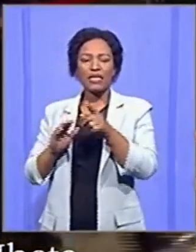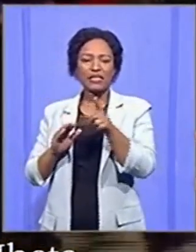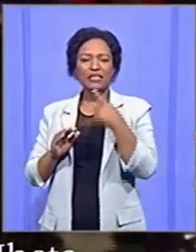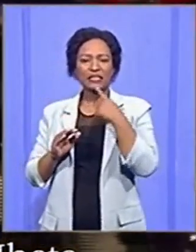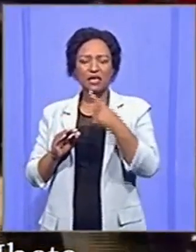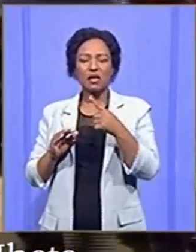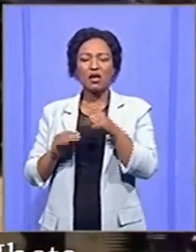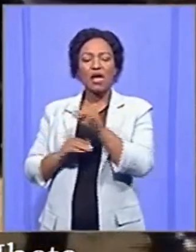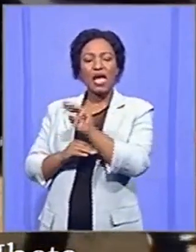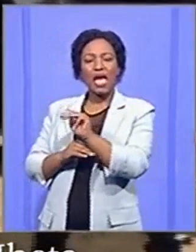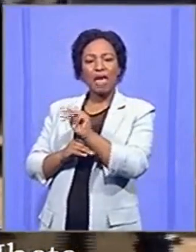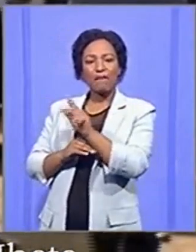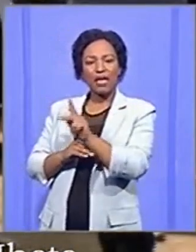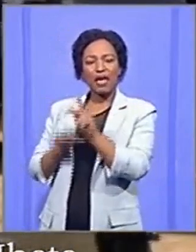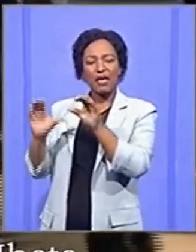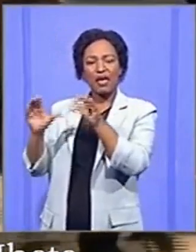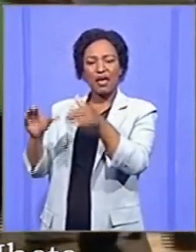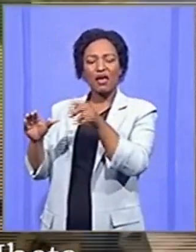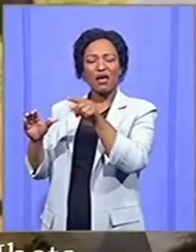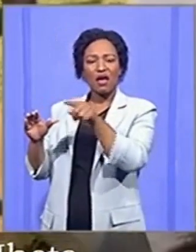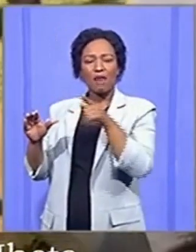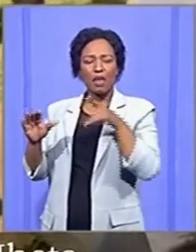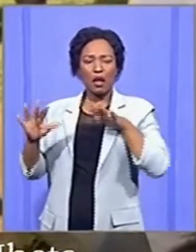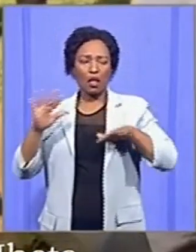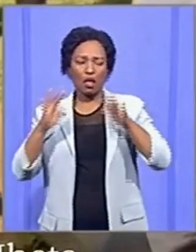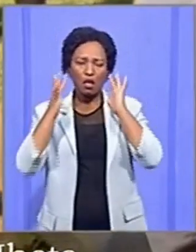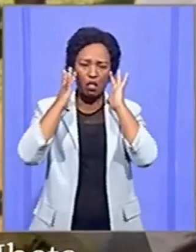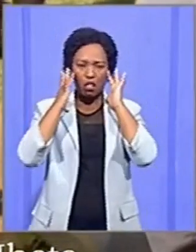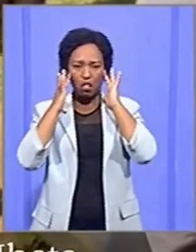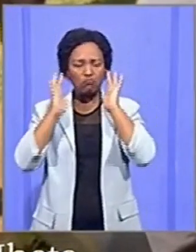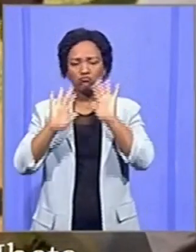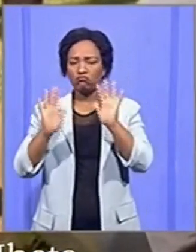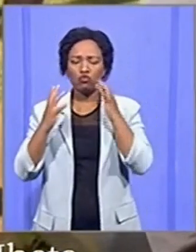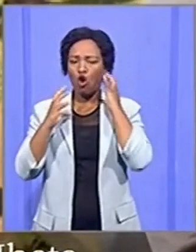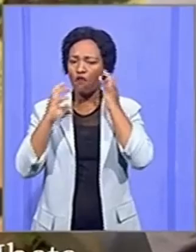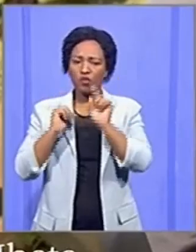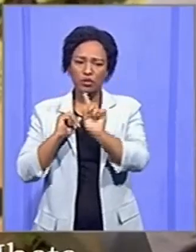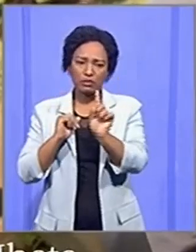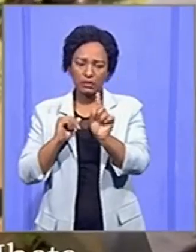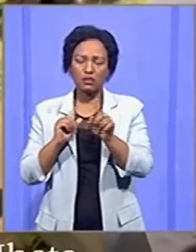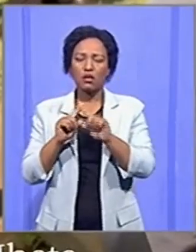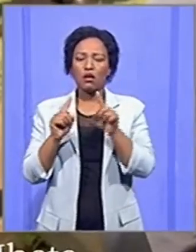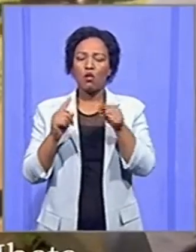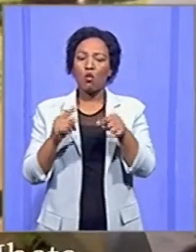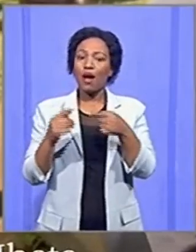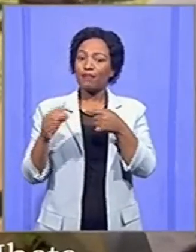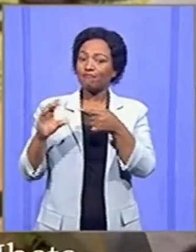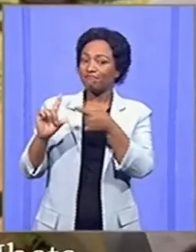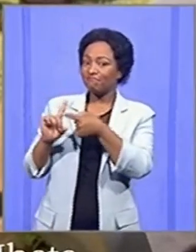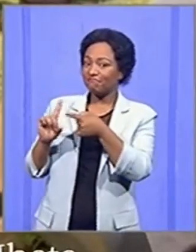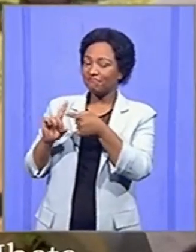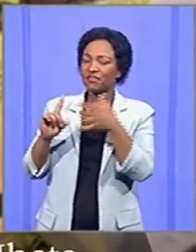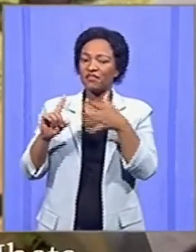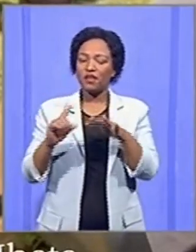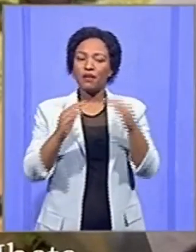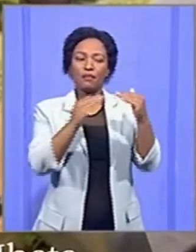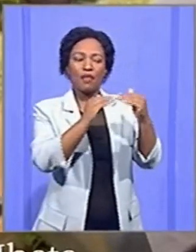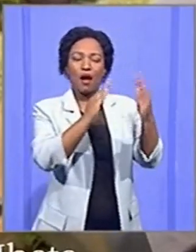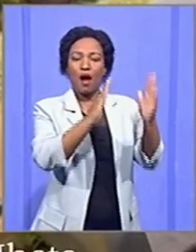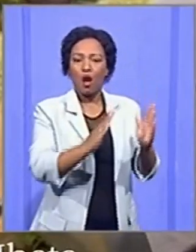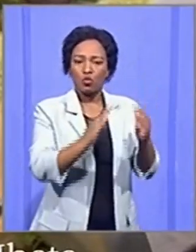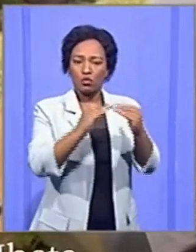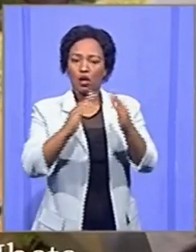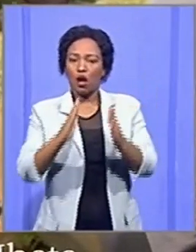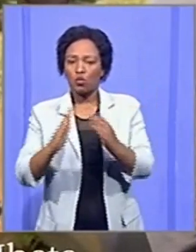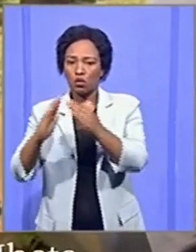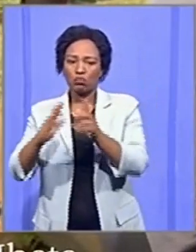ke lekoko le le aparetsweng ke dipuopuo la Umkhonto weSizwe. Fa na le mo letsholong la go tsena ntlo le ntlwana Mbete o etetse monna yo o tshelang